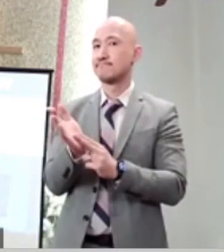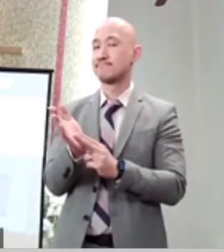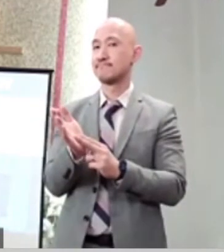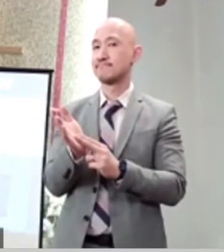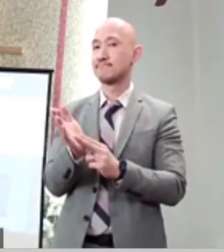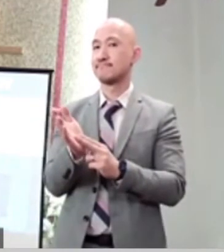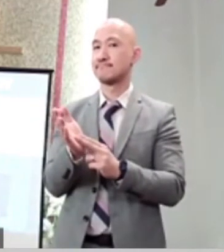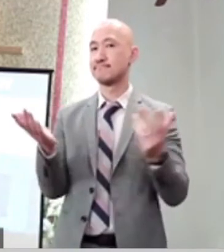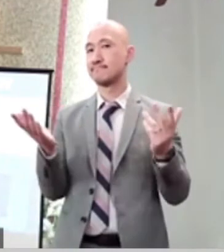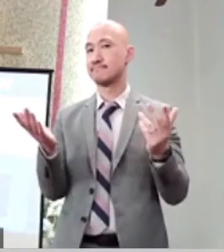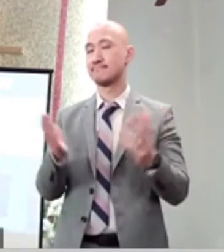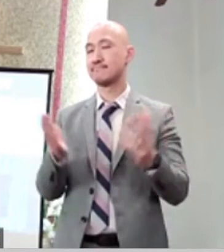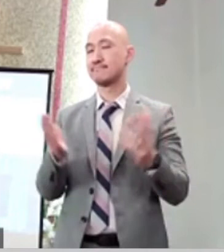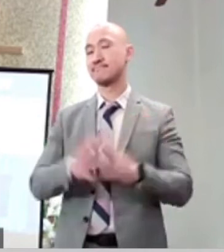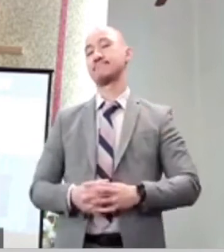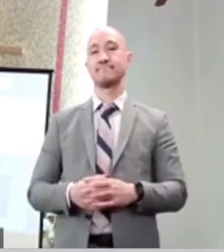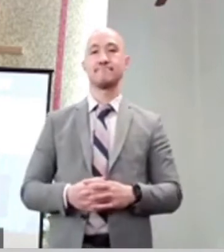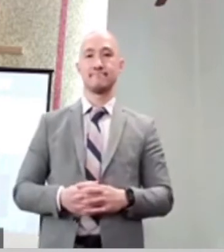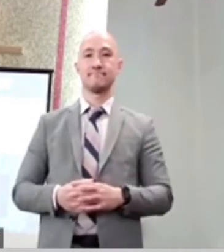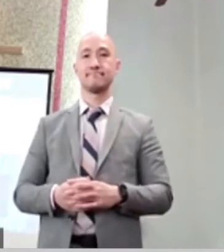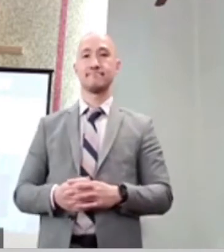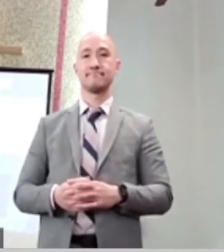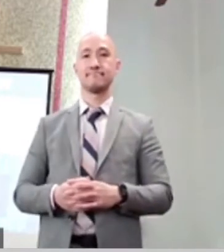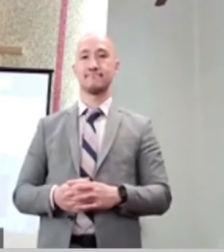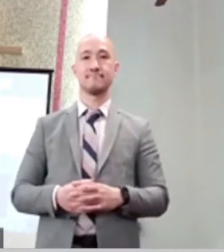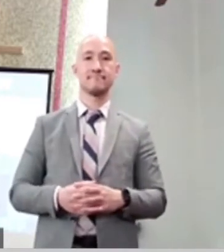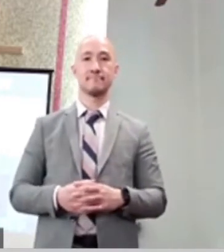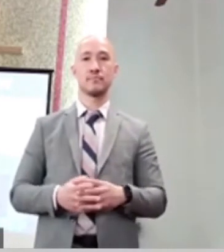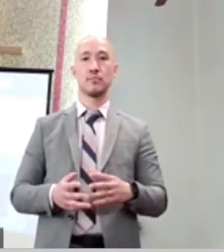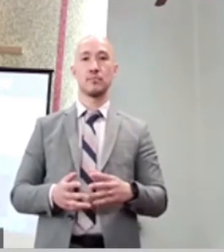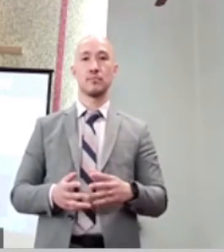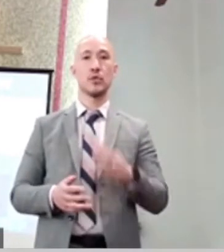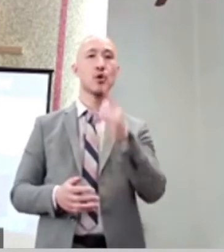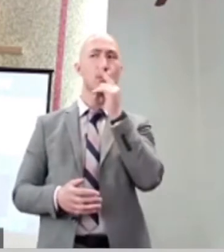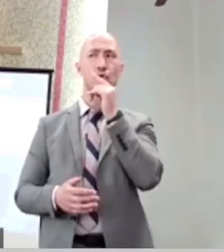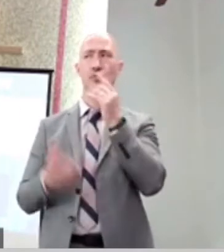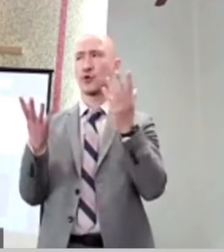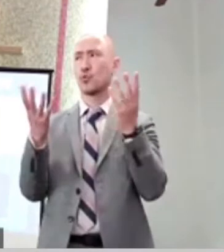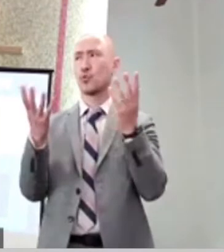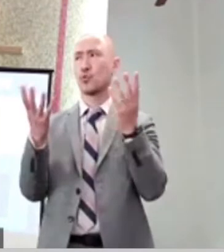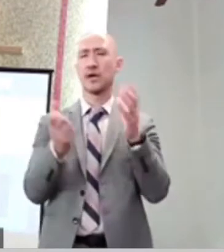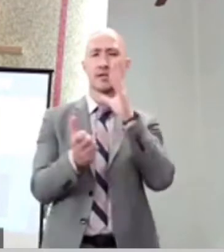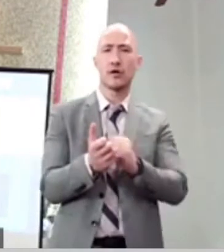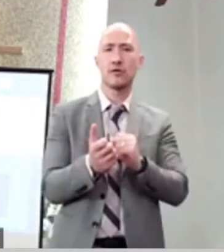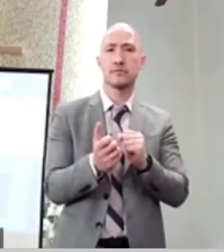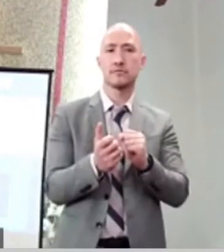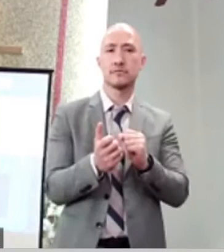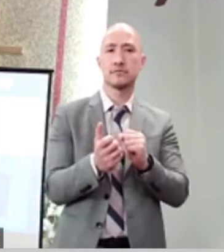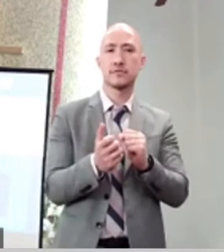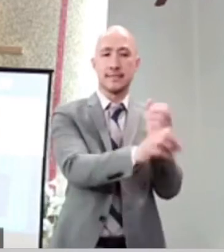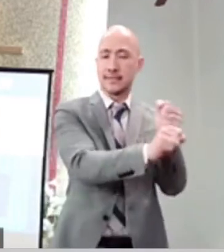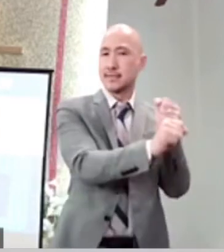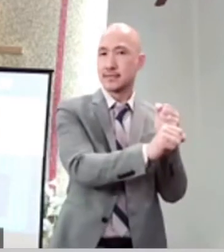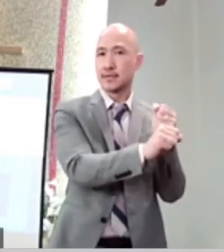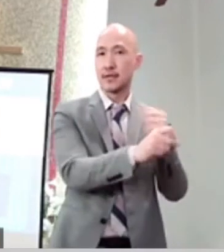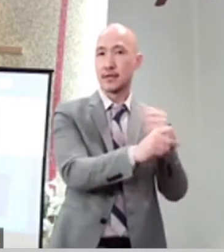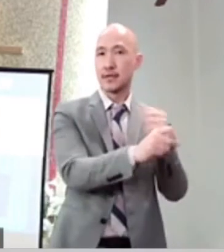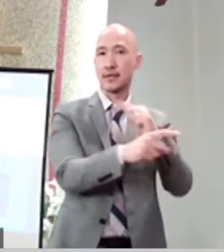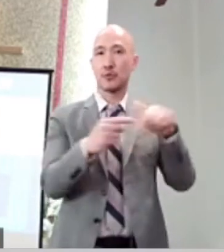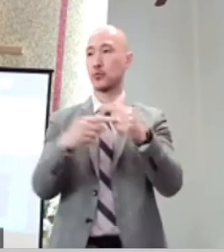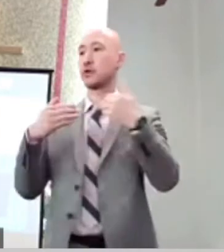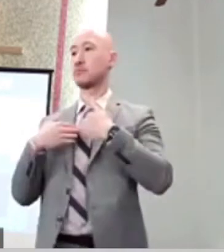new has come. Who wants to wear the old pair of jeans when the new shiny jeans are here? Now they sell